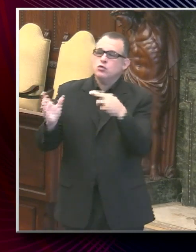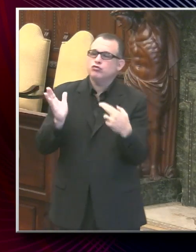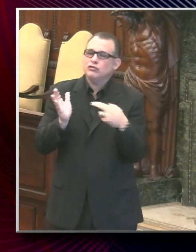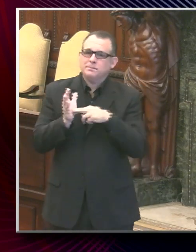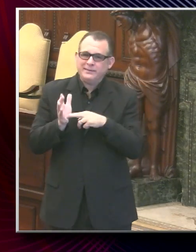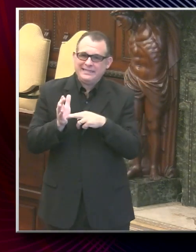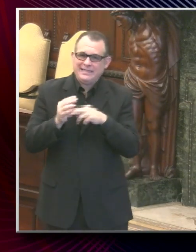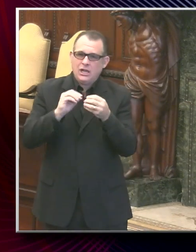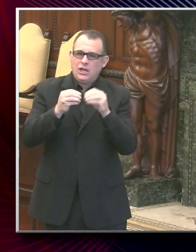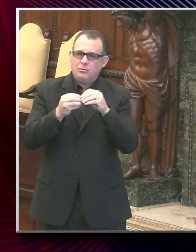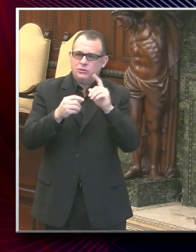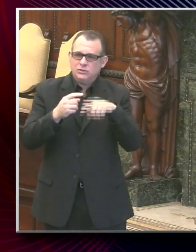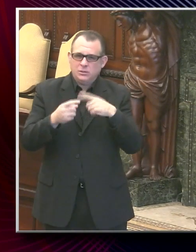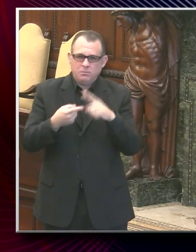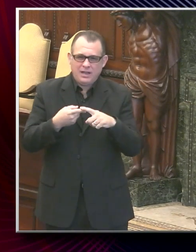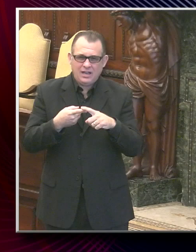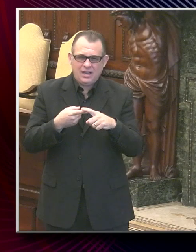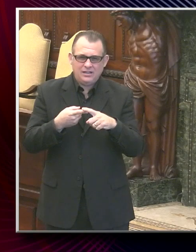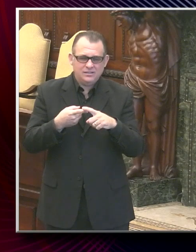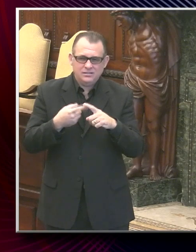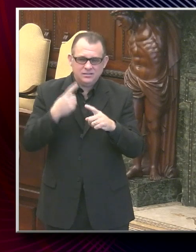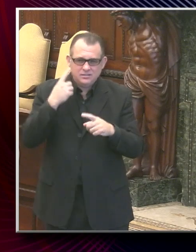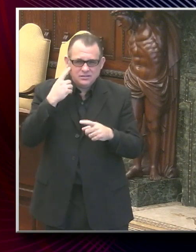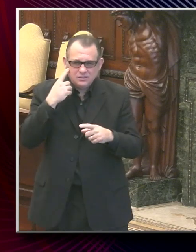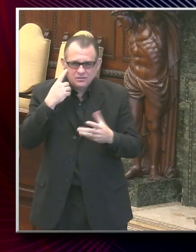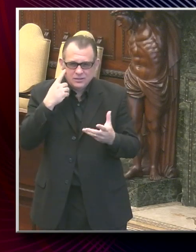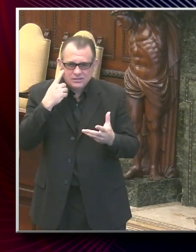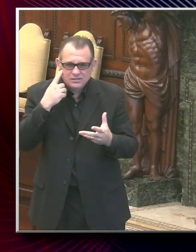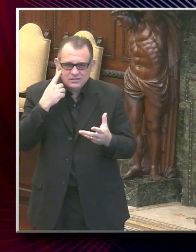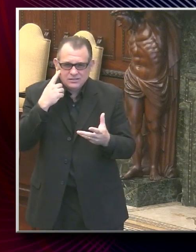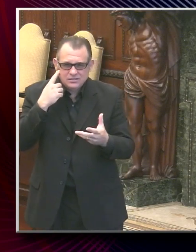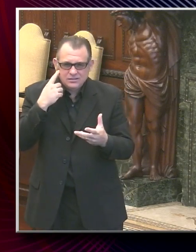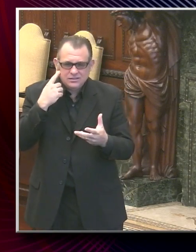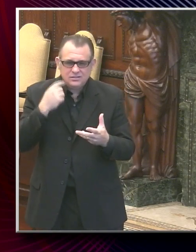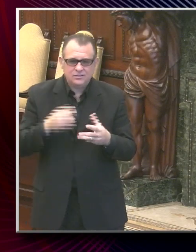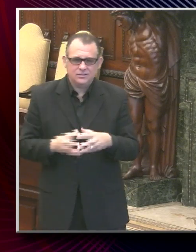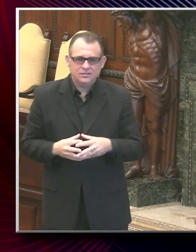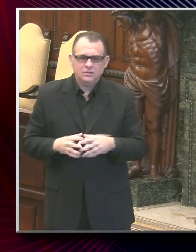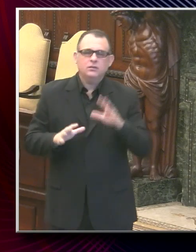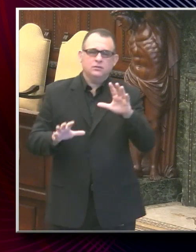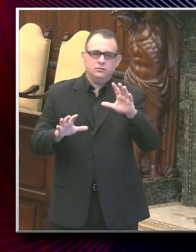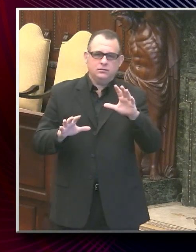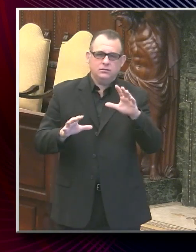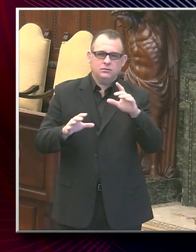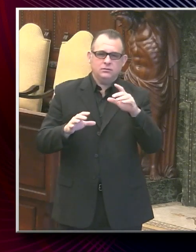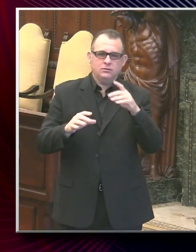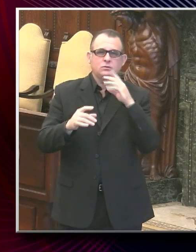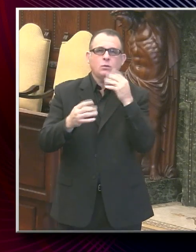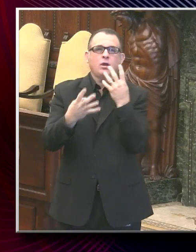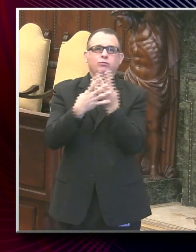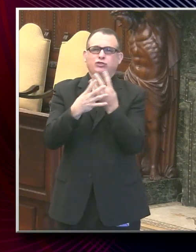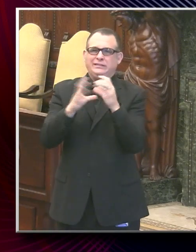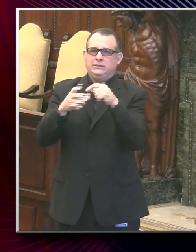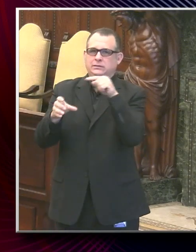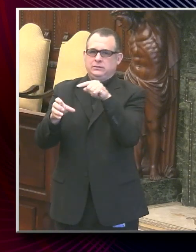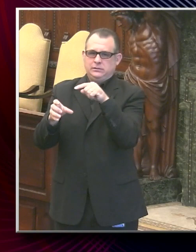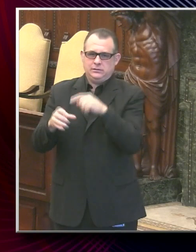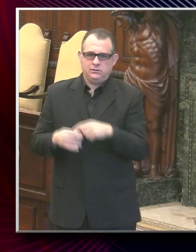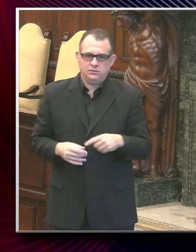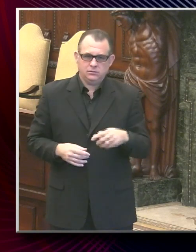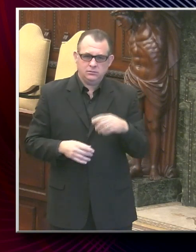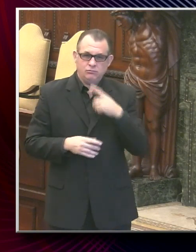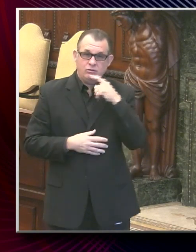the outbreak in the prison system. Yeah, so there was one inmate who was questionably